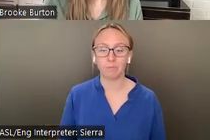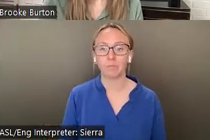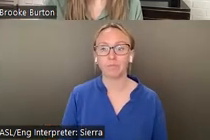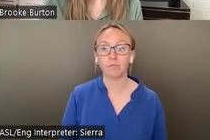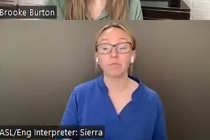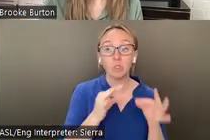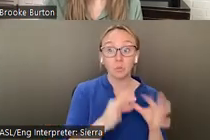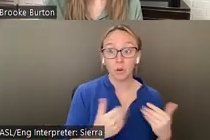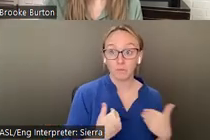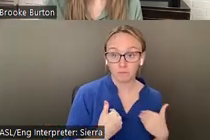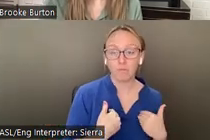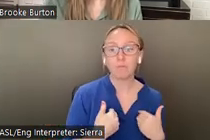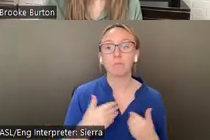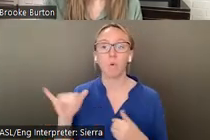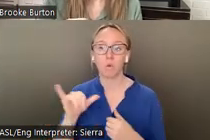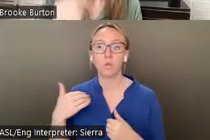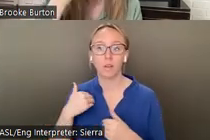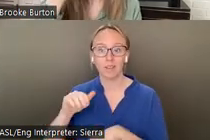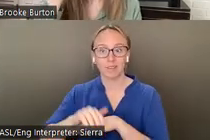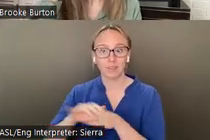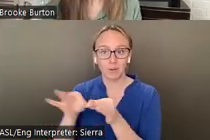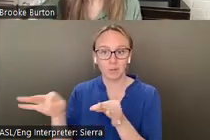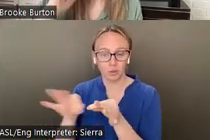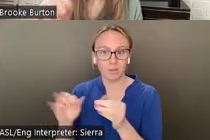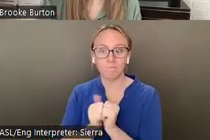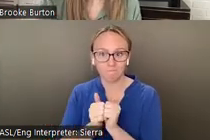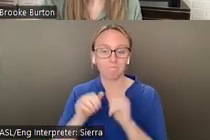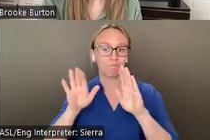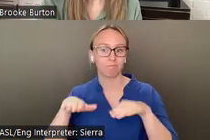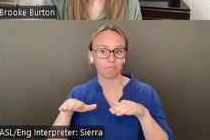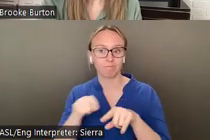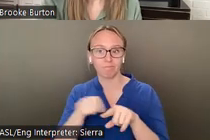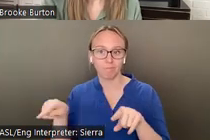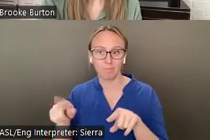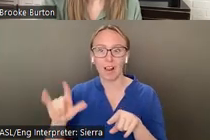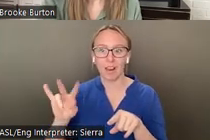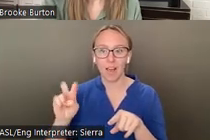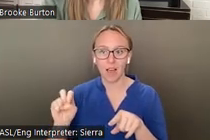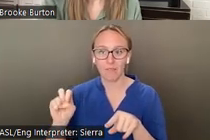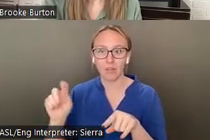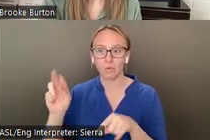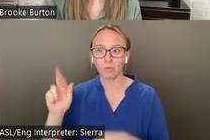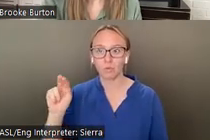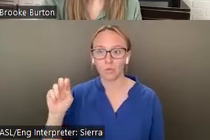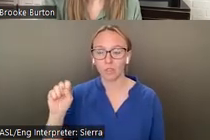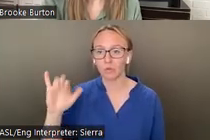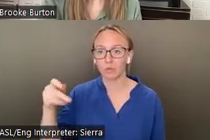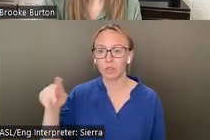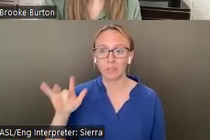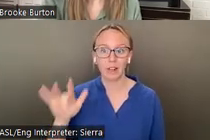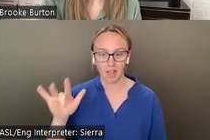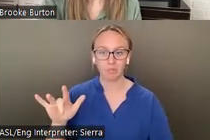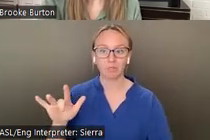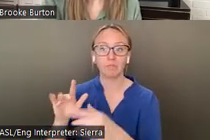interpretation, English language captions are available by clicking on the live transcript button at the bottom of your screen and then selecting show subtitle.